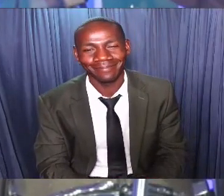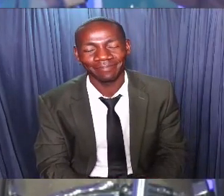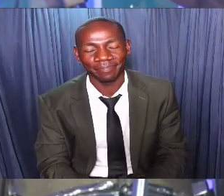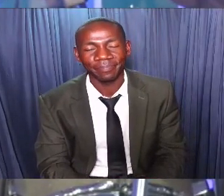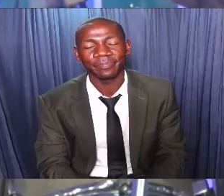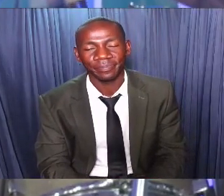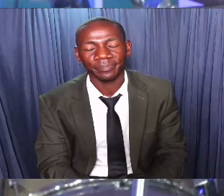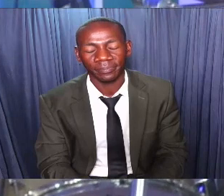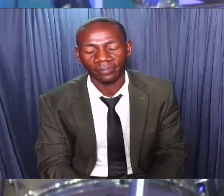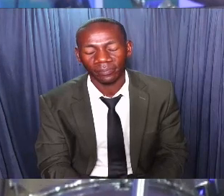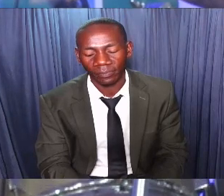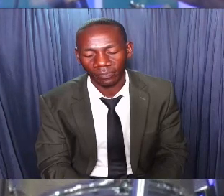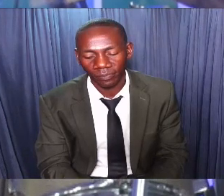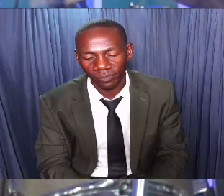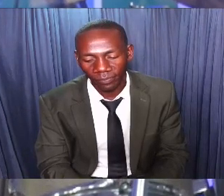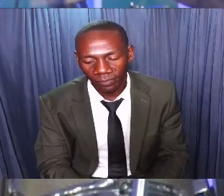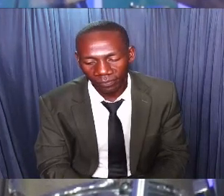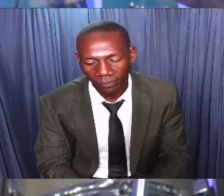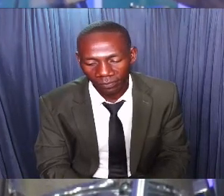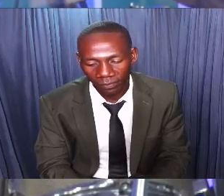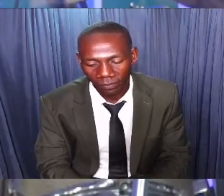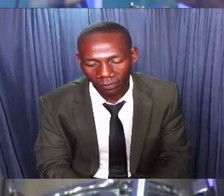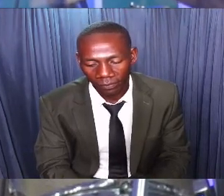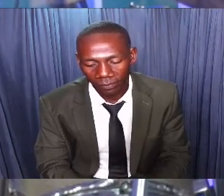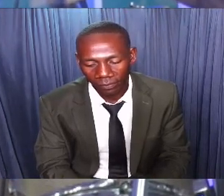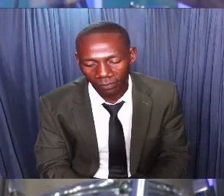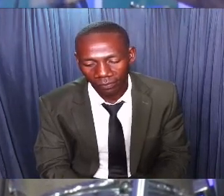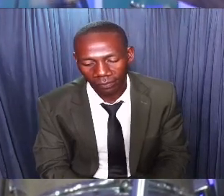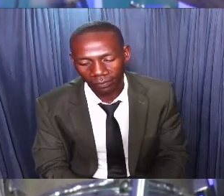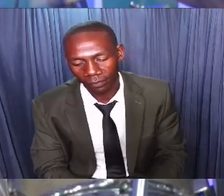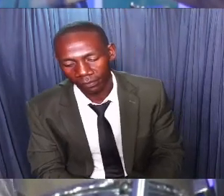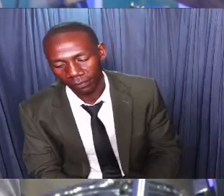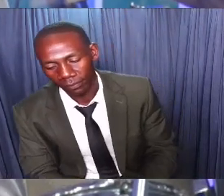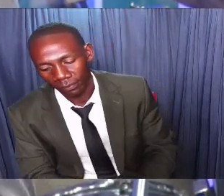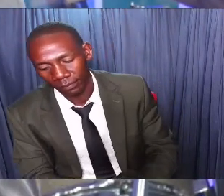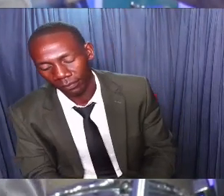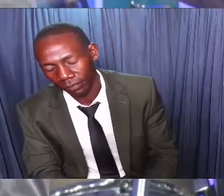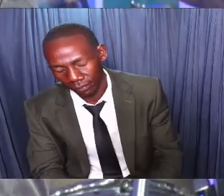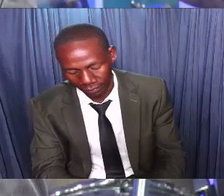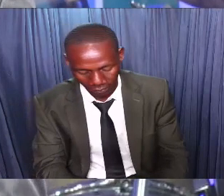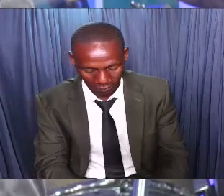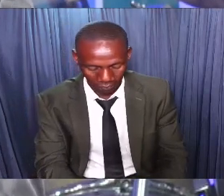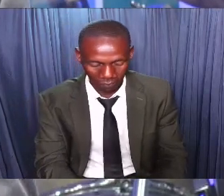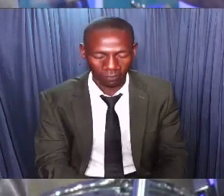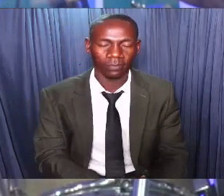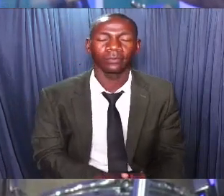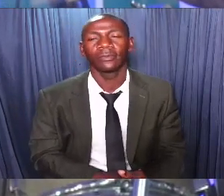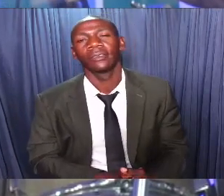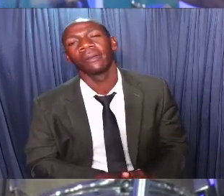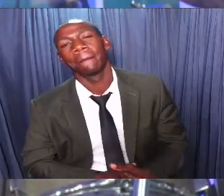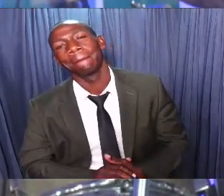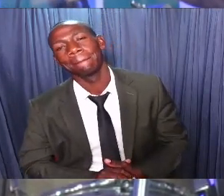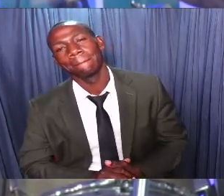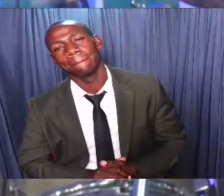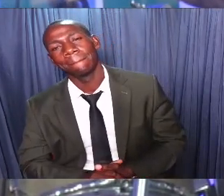Flee fornication. Every sin that a man doeth is without the body, but he that committeth fornication sinneth against his own